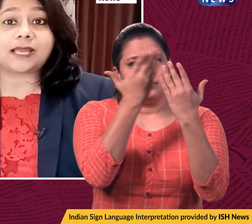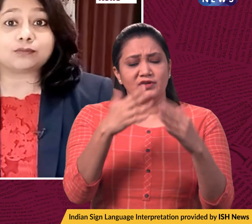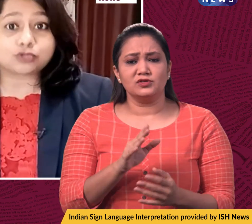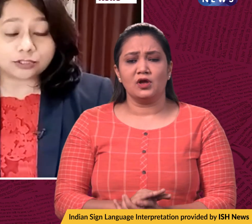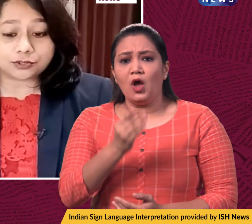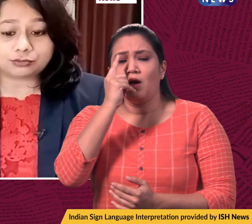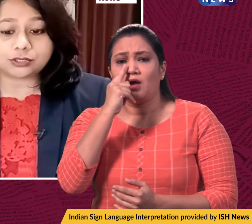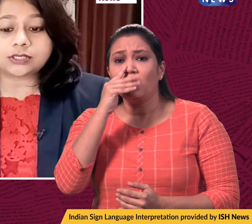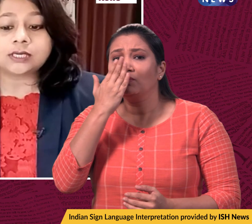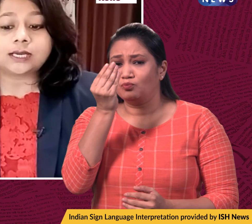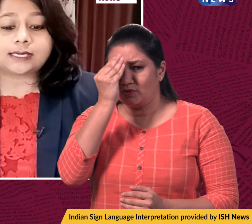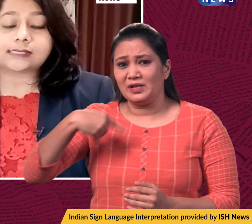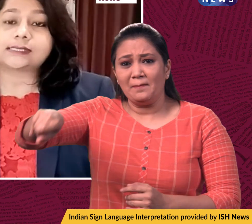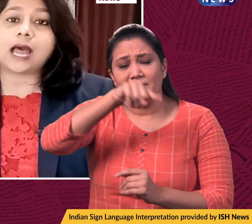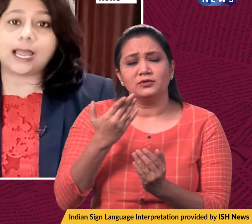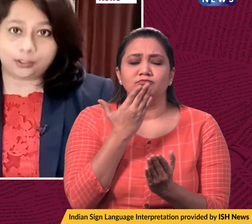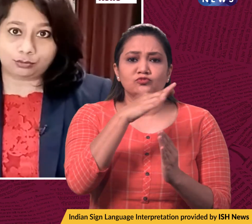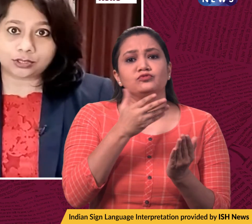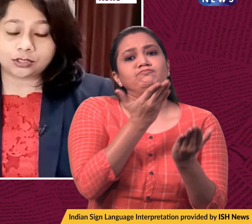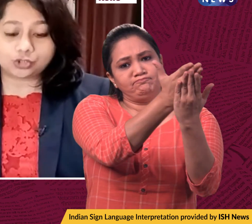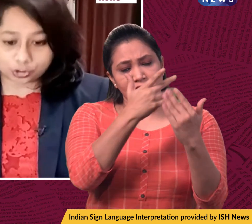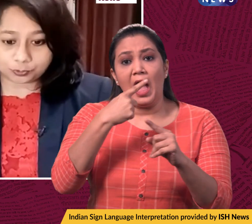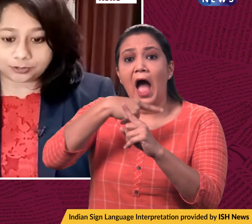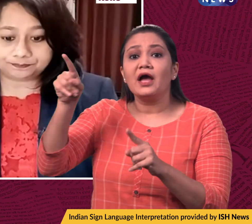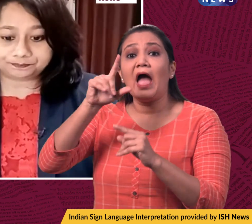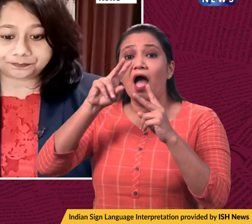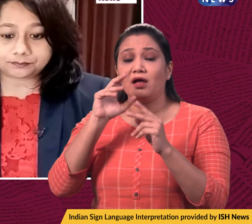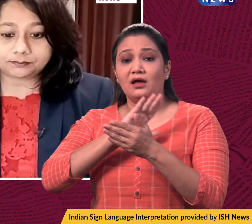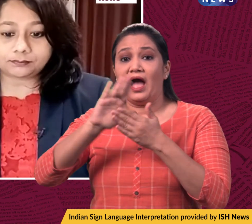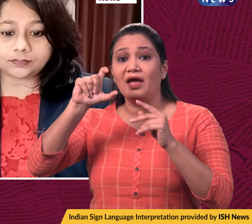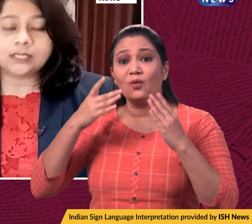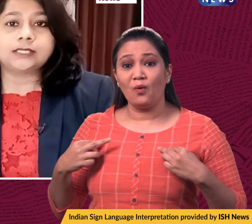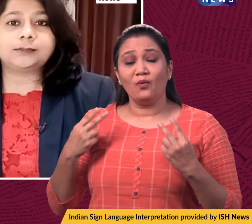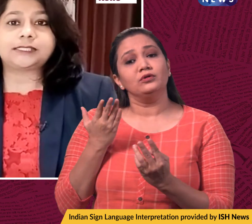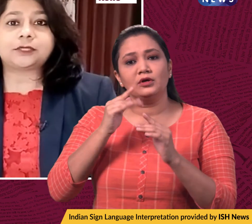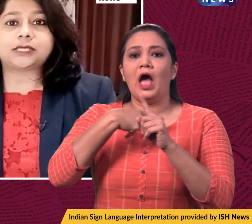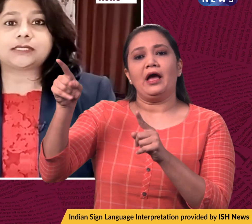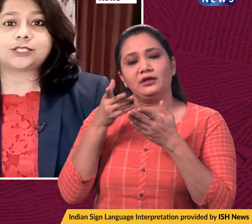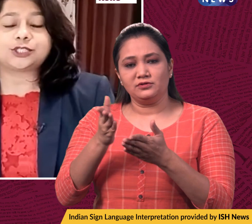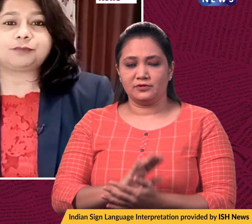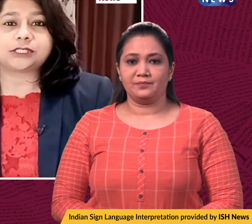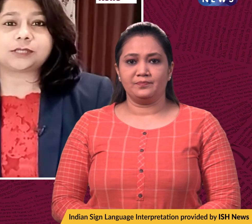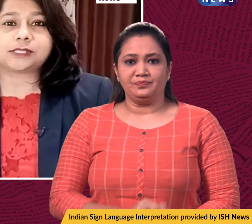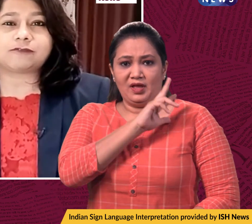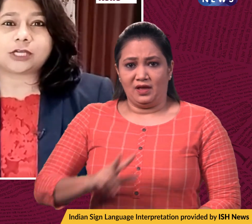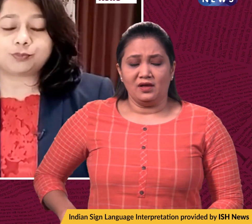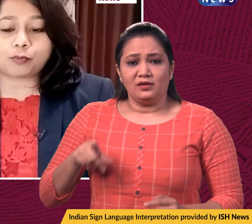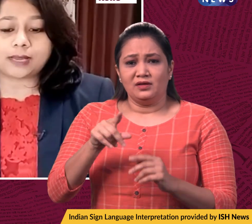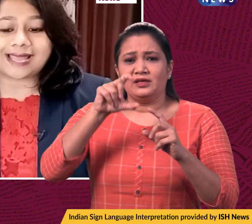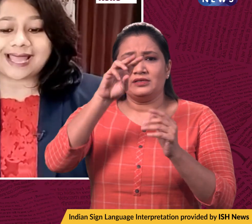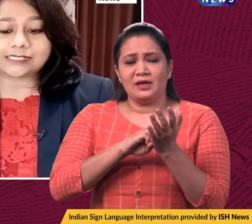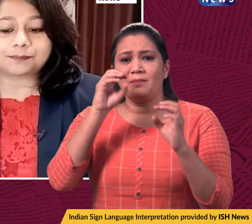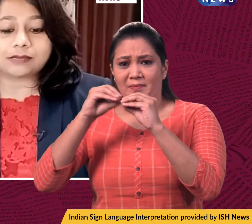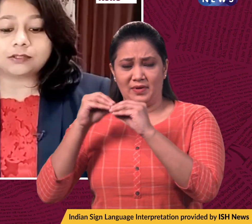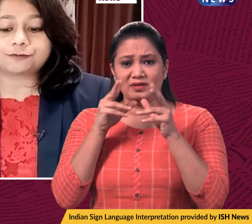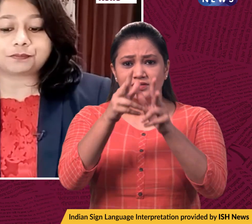court by a Muslim student against the High Court judgment. In the meantime, Karnataka Chief Minister Basavaraj